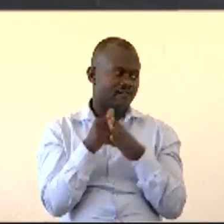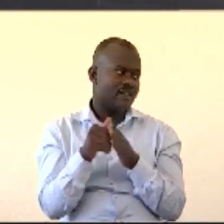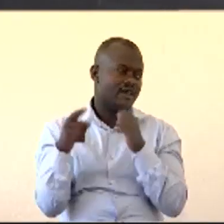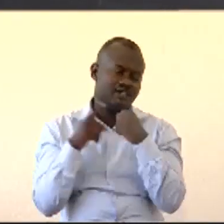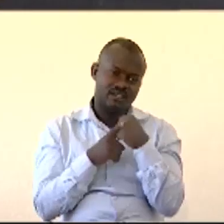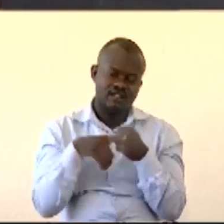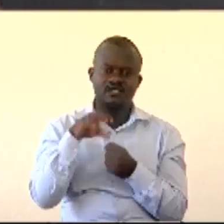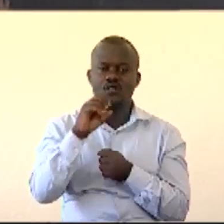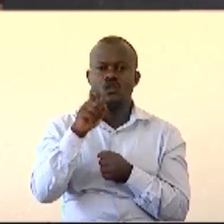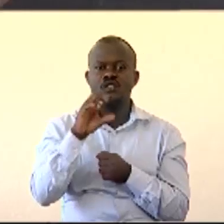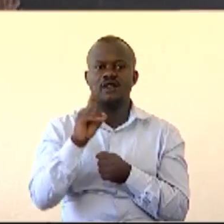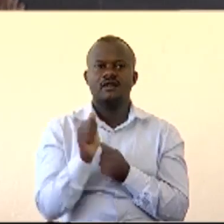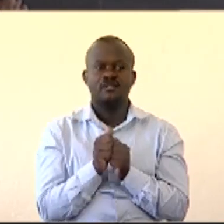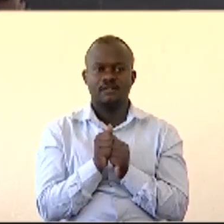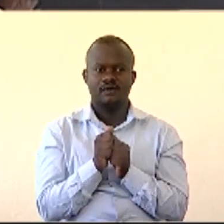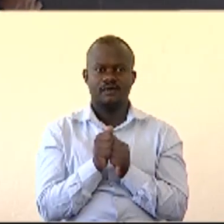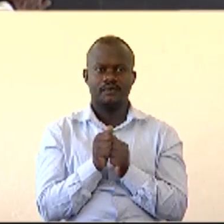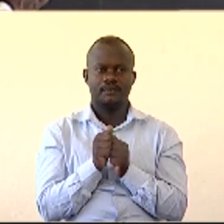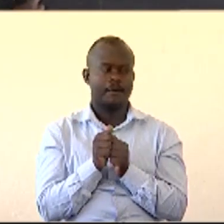oxide. Sulfur